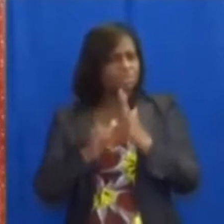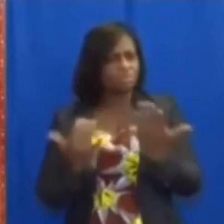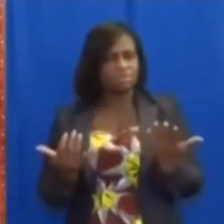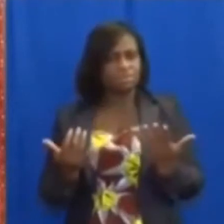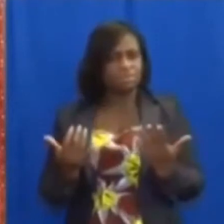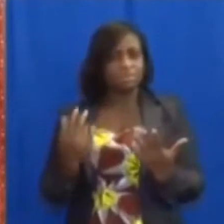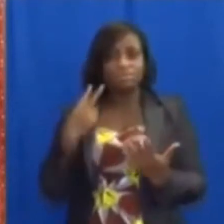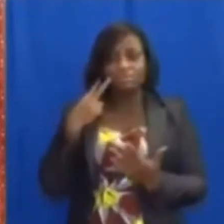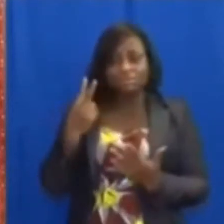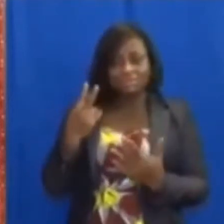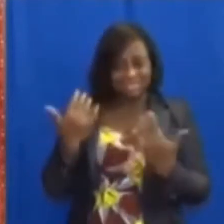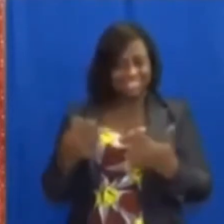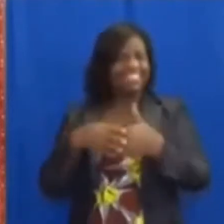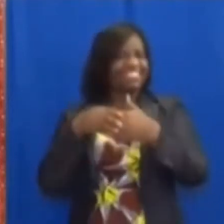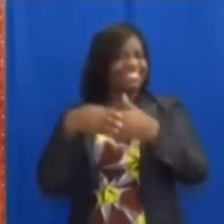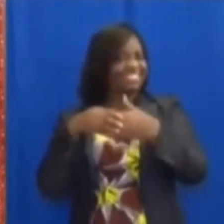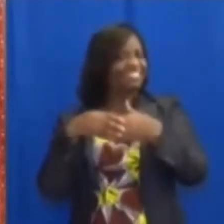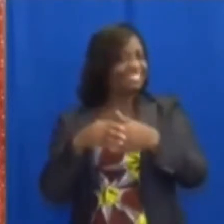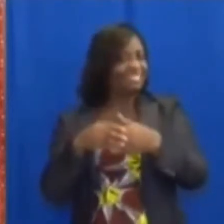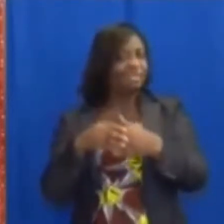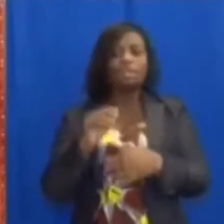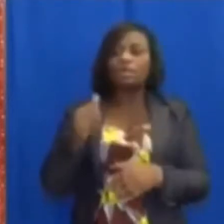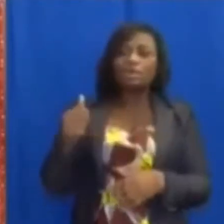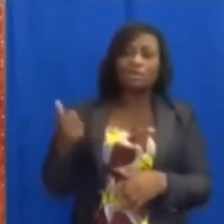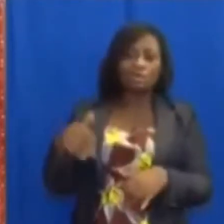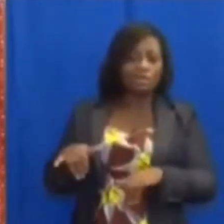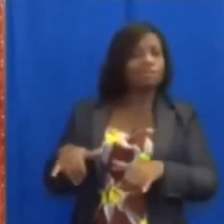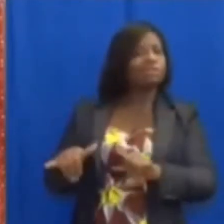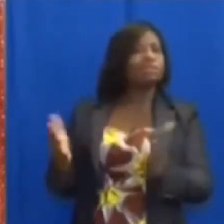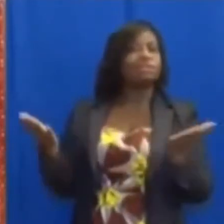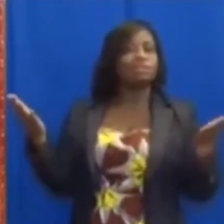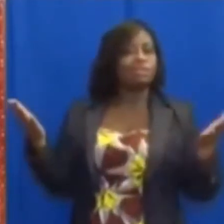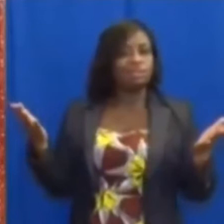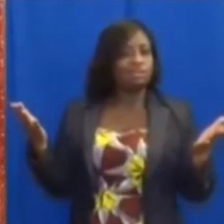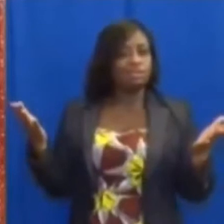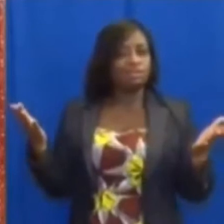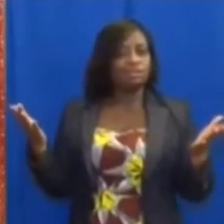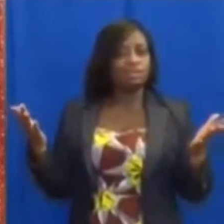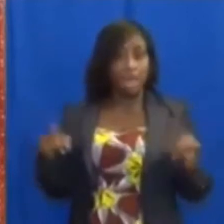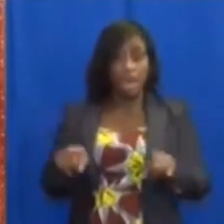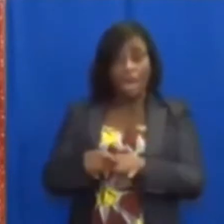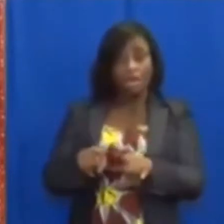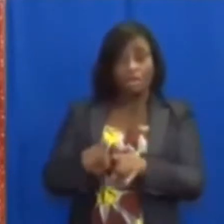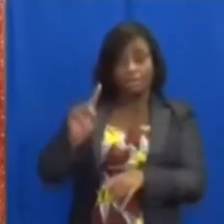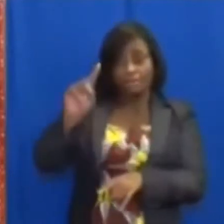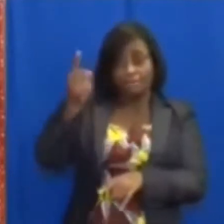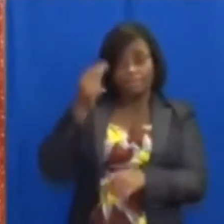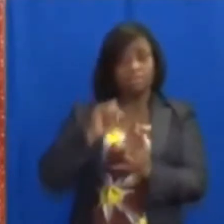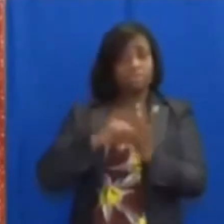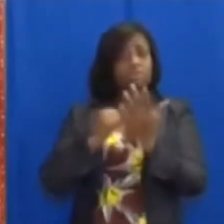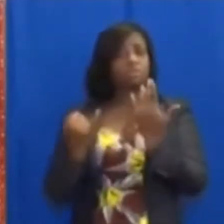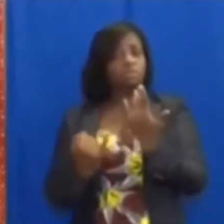restrictions have since been eased, and others still in force. As of 1st